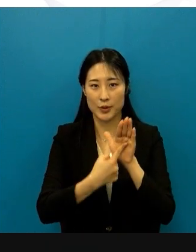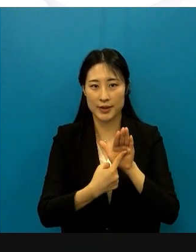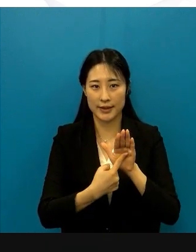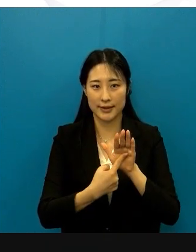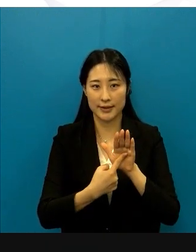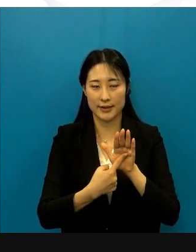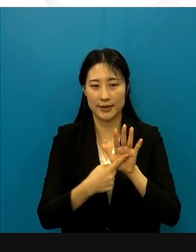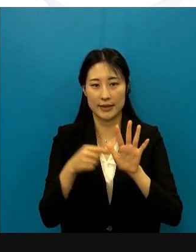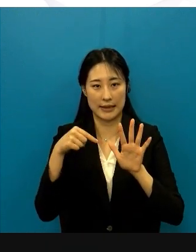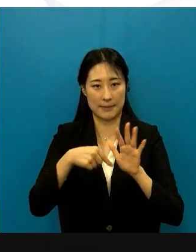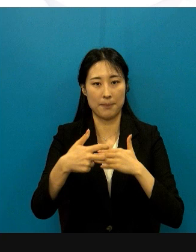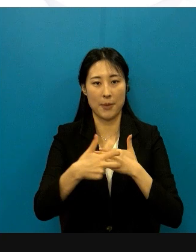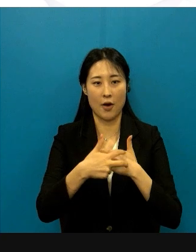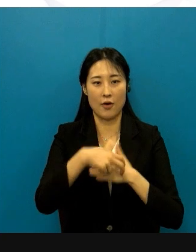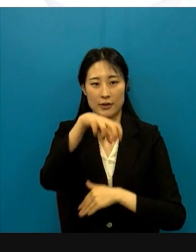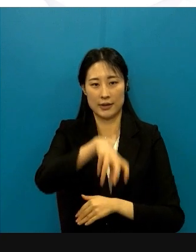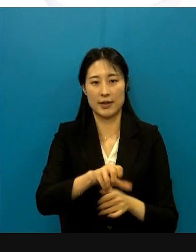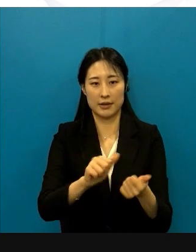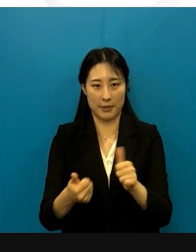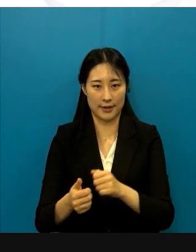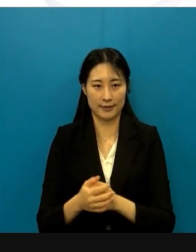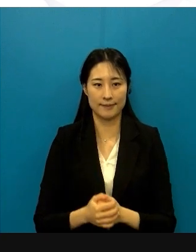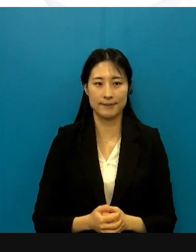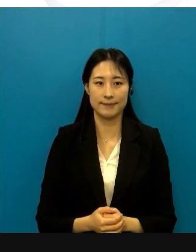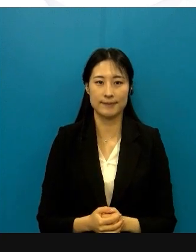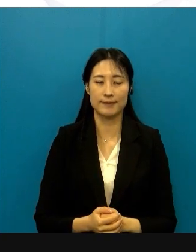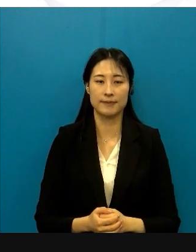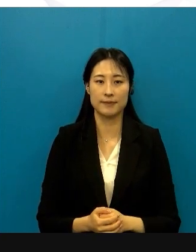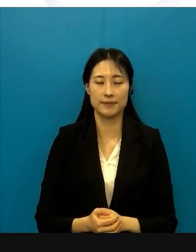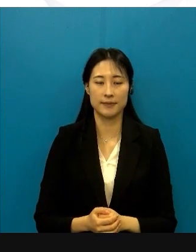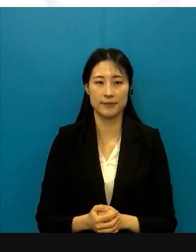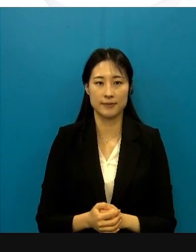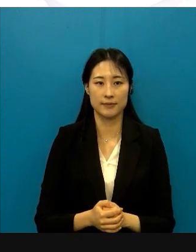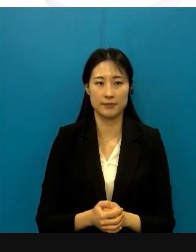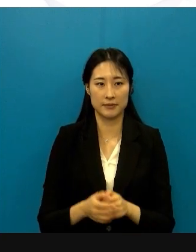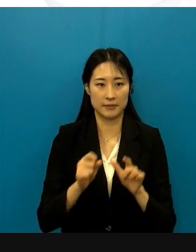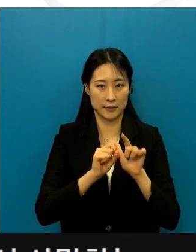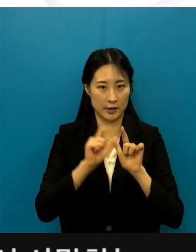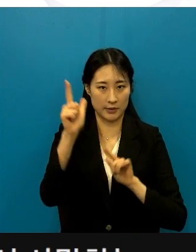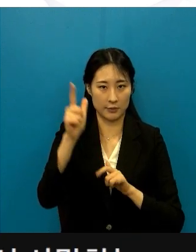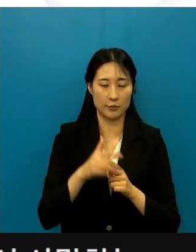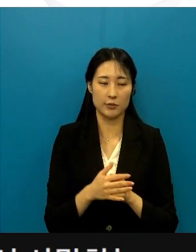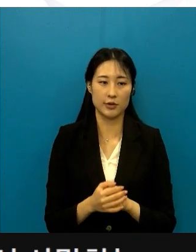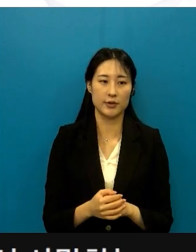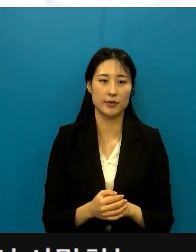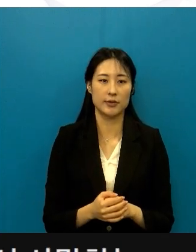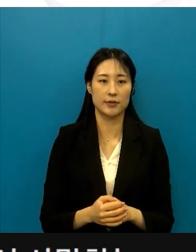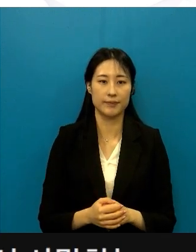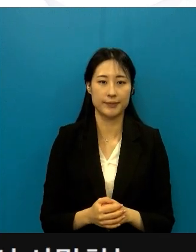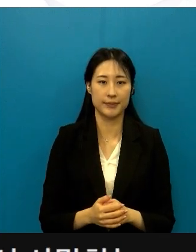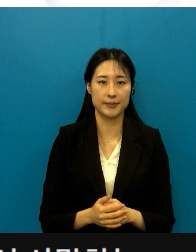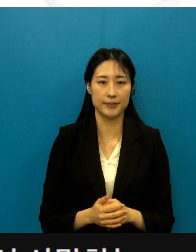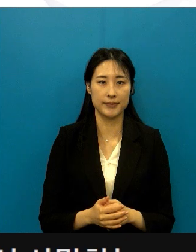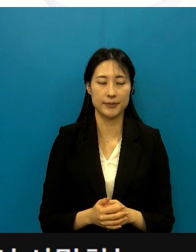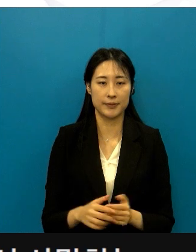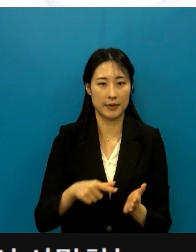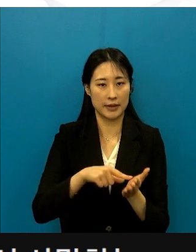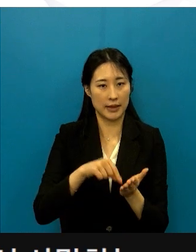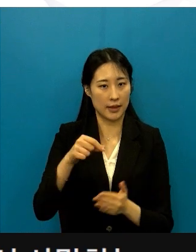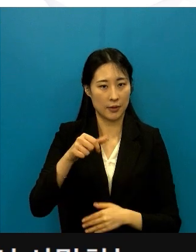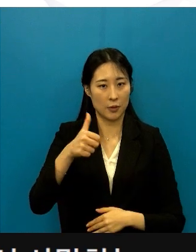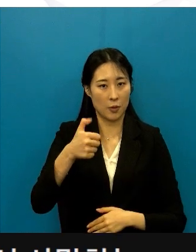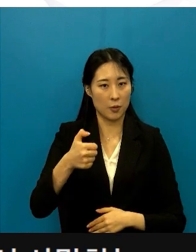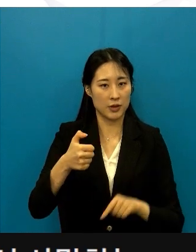hospital. Generally speaking, that is around 50%, 50-60%